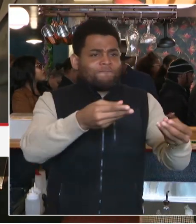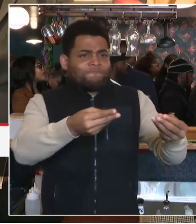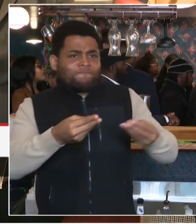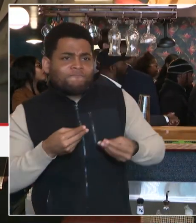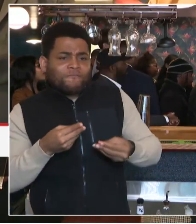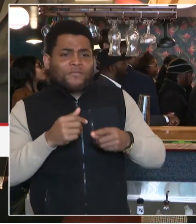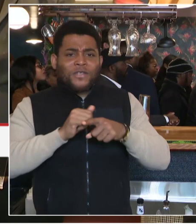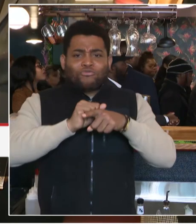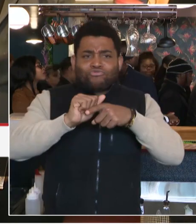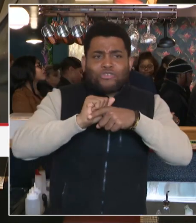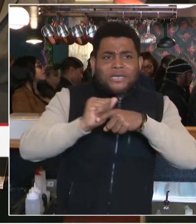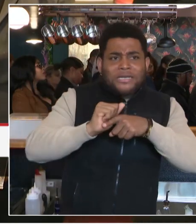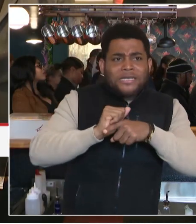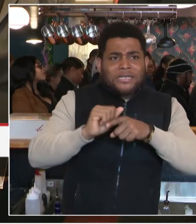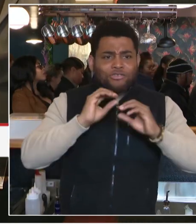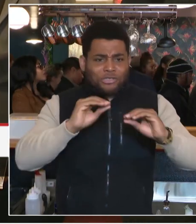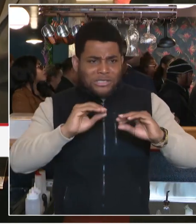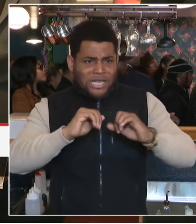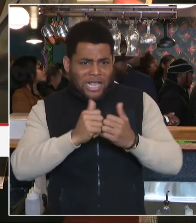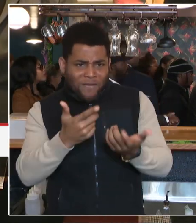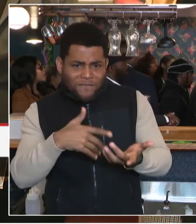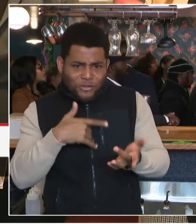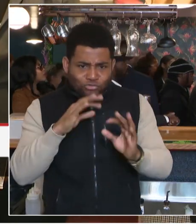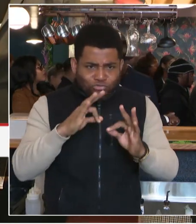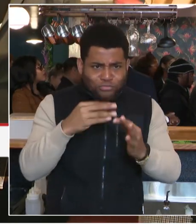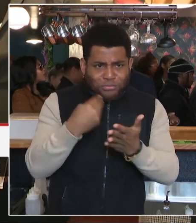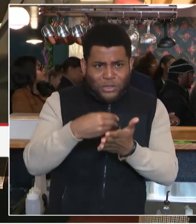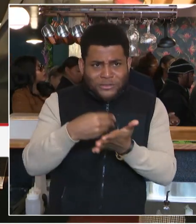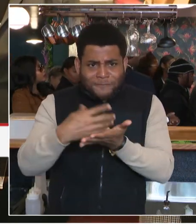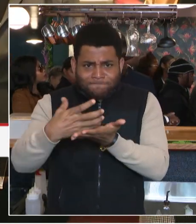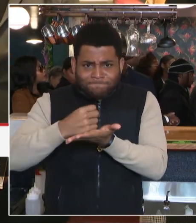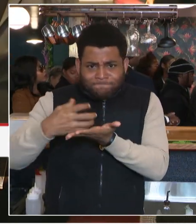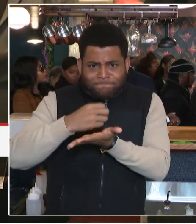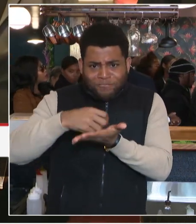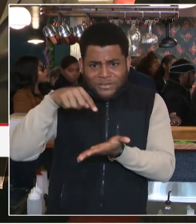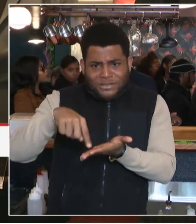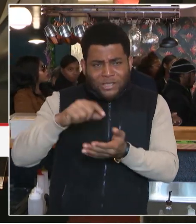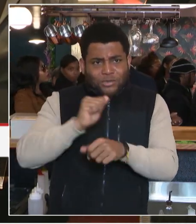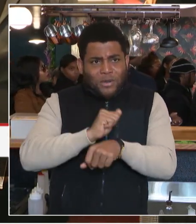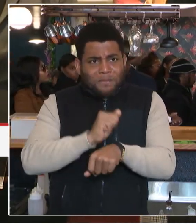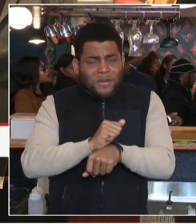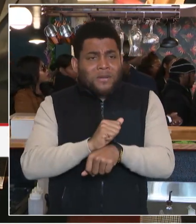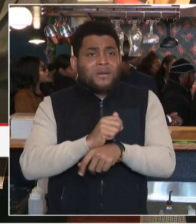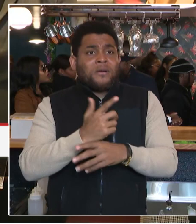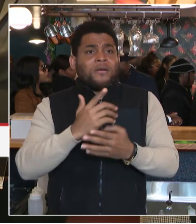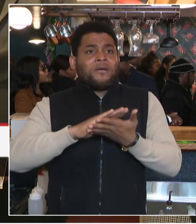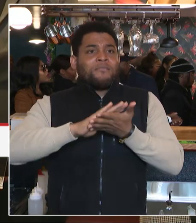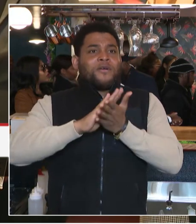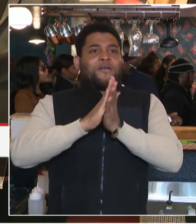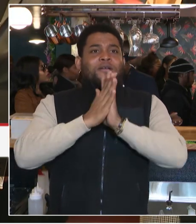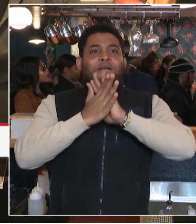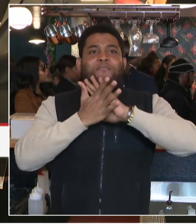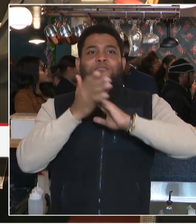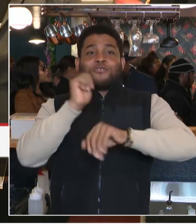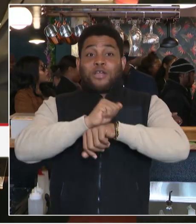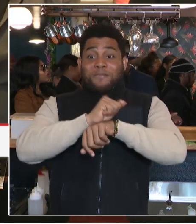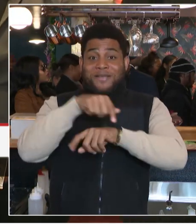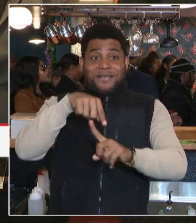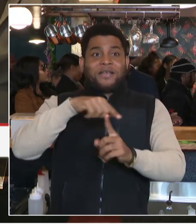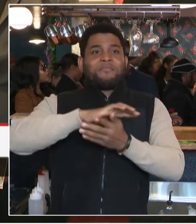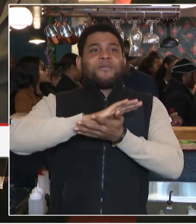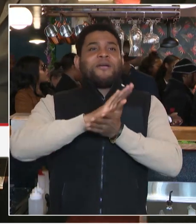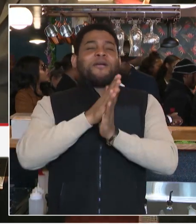jobs in hospitality. And hospitality jobs turn into hospitality careers. And there is many